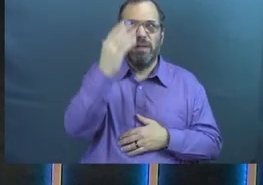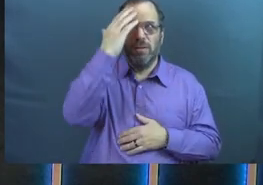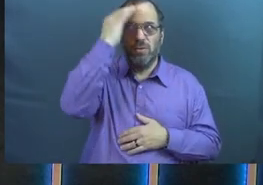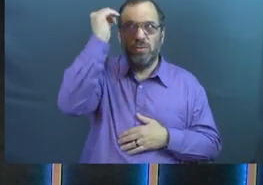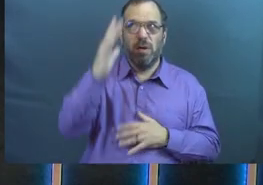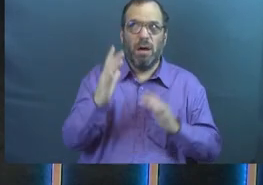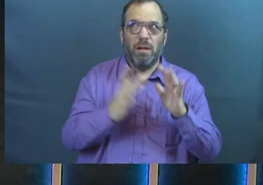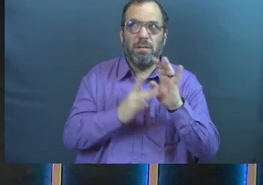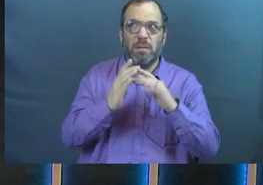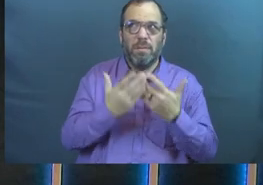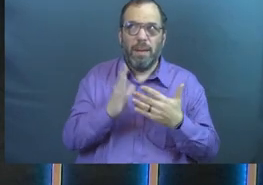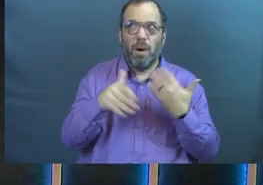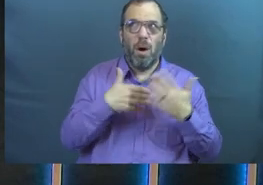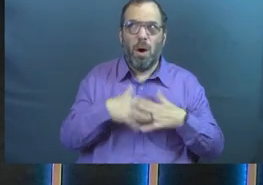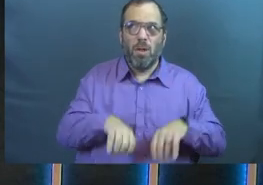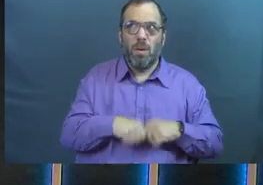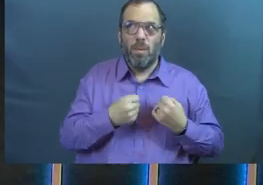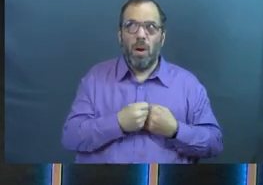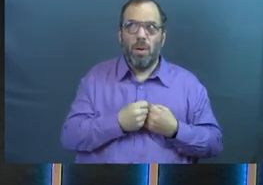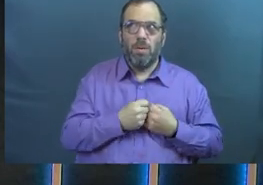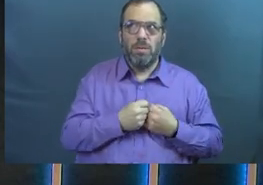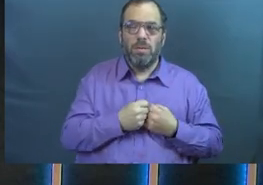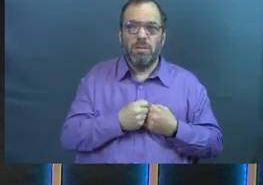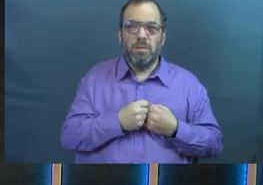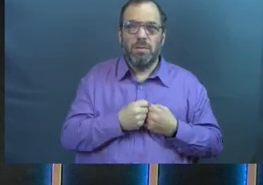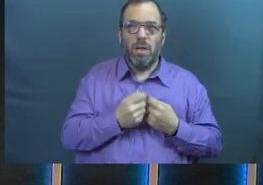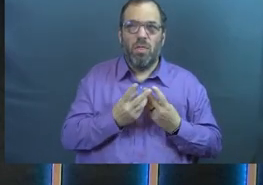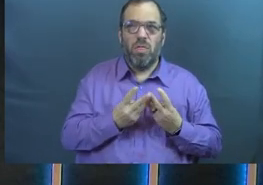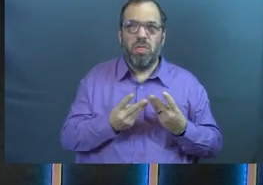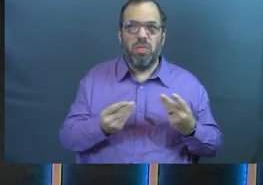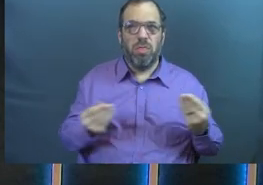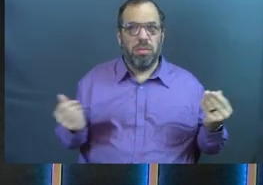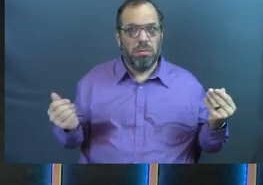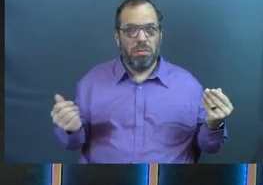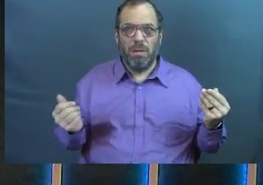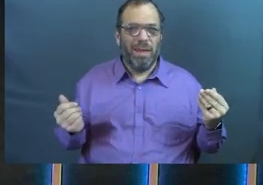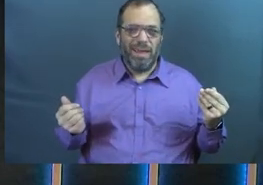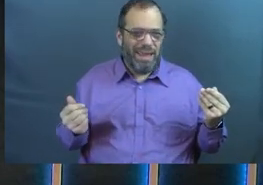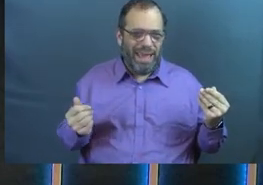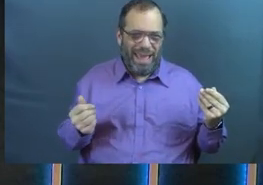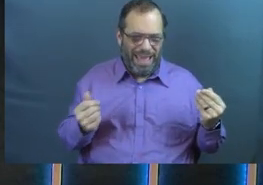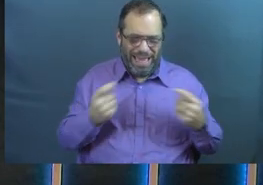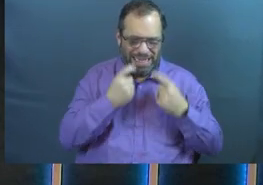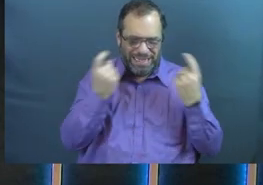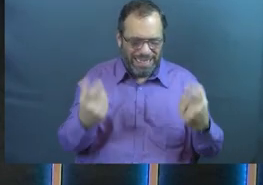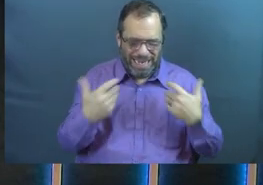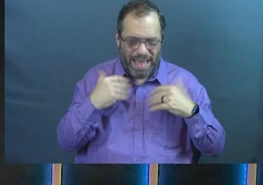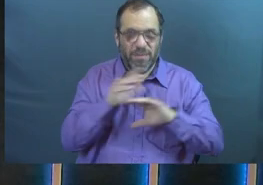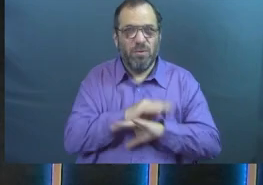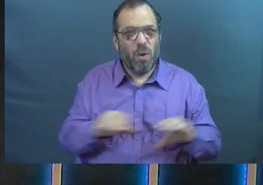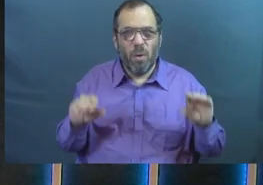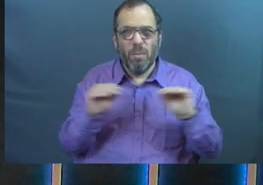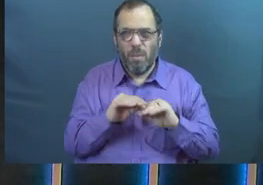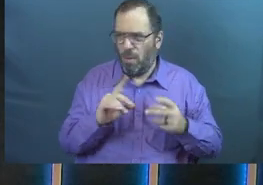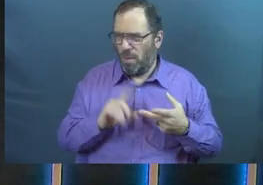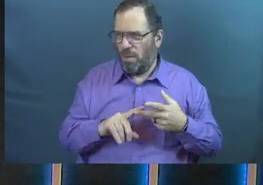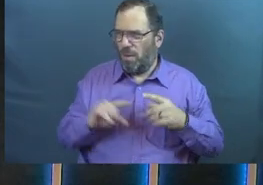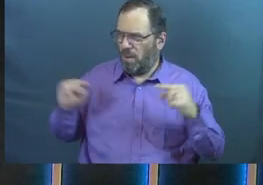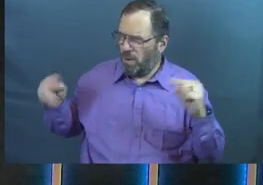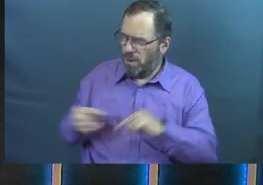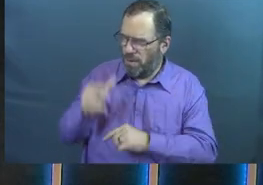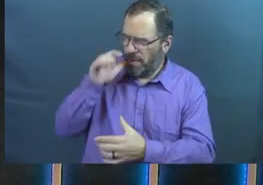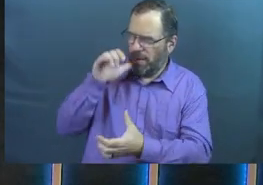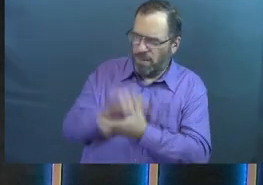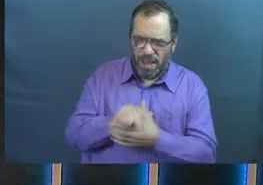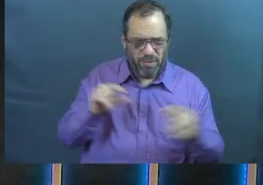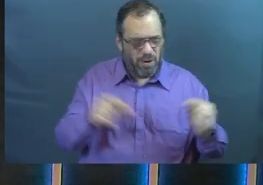God's word, all the brokenness would magically fall away. Amen. And we wouldn't have sin anymore. And we wouldn't hurt each other and